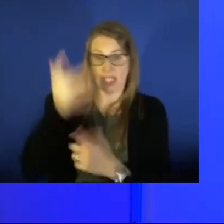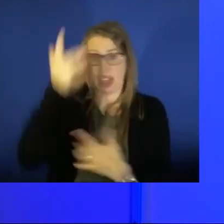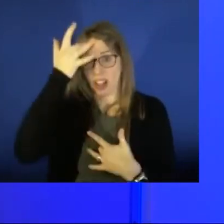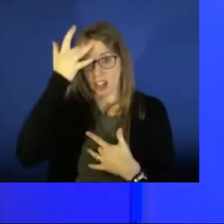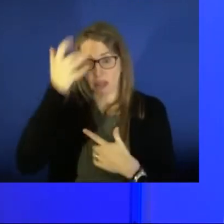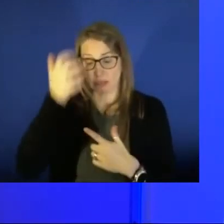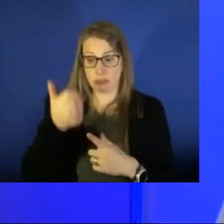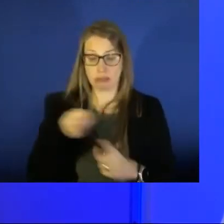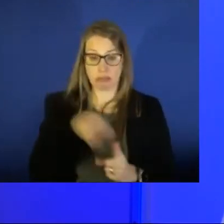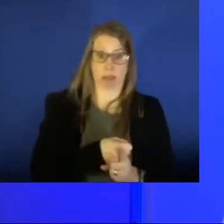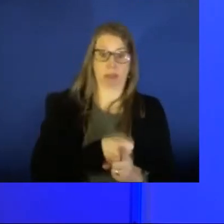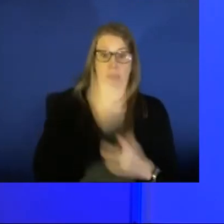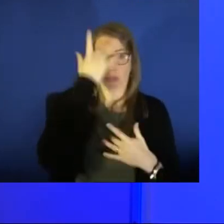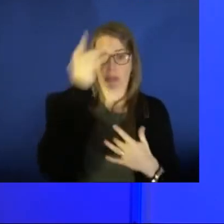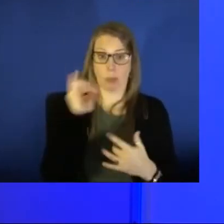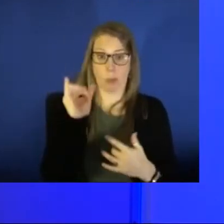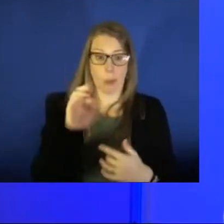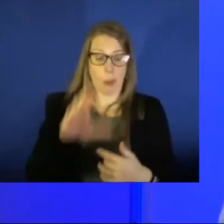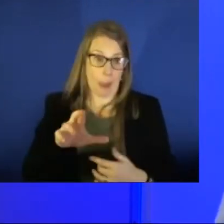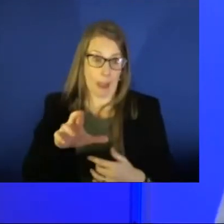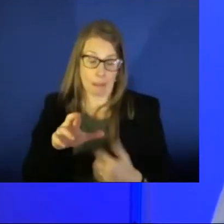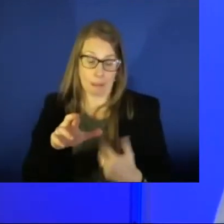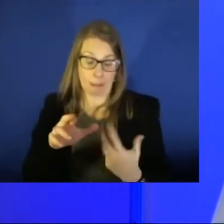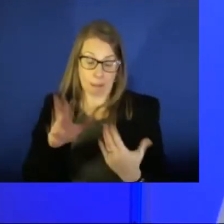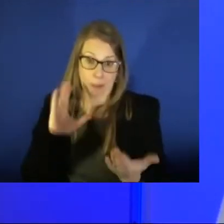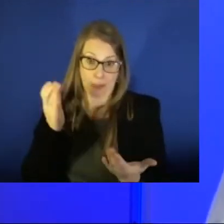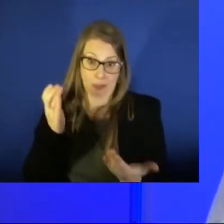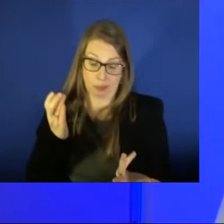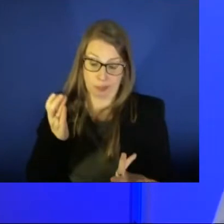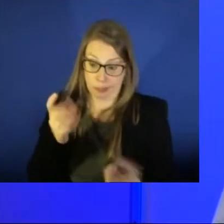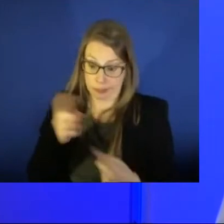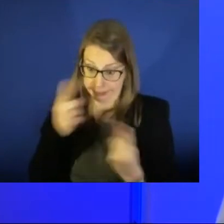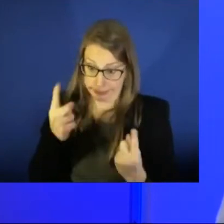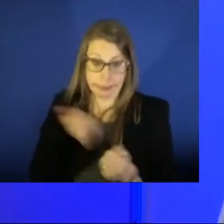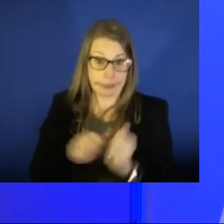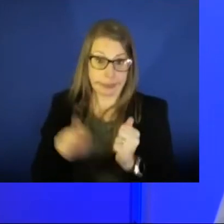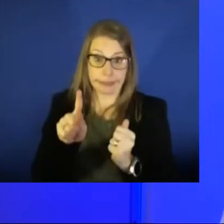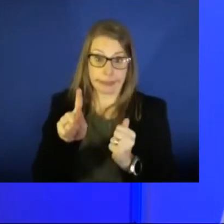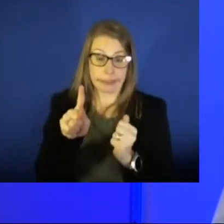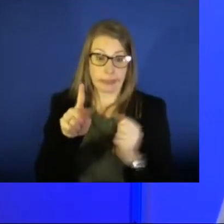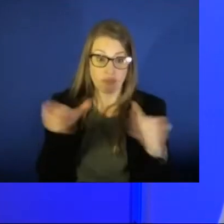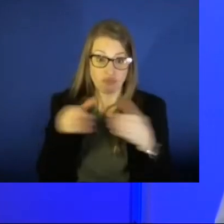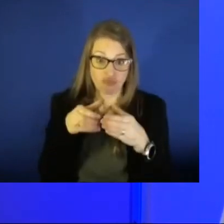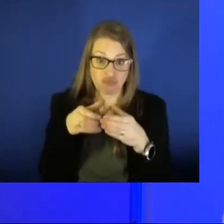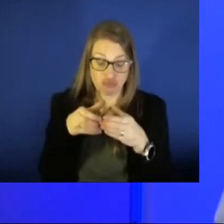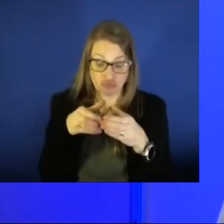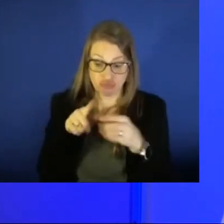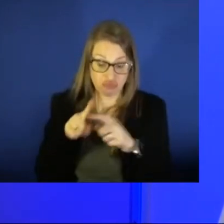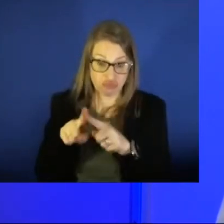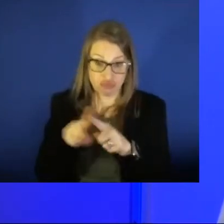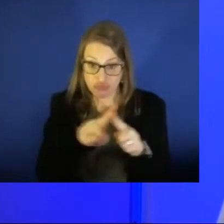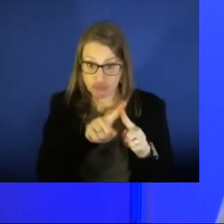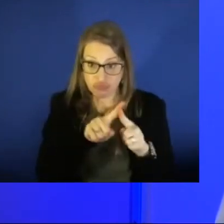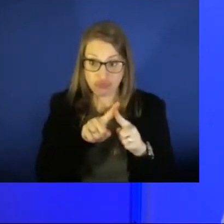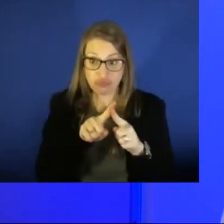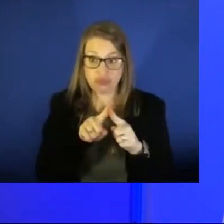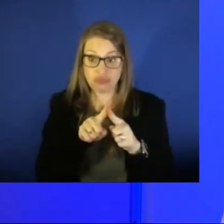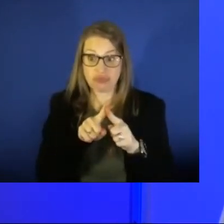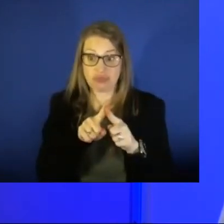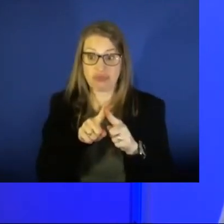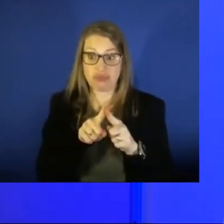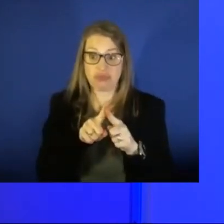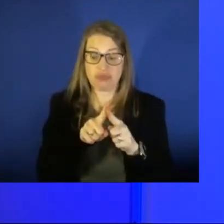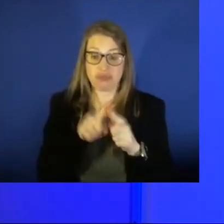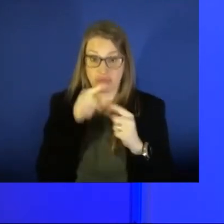as opposed to allergies, because everybody, even in a small group, has different propensity for an allergy.